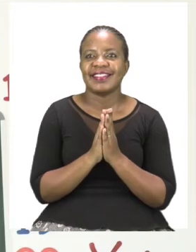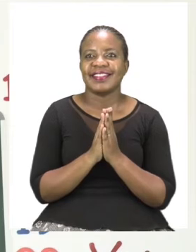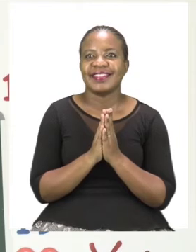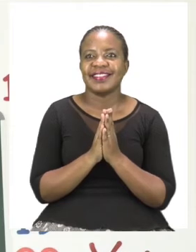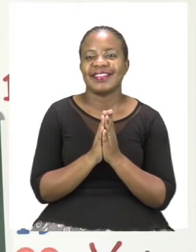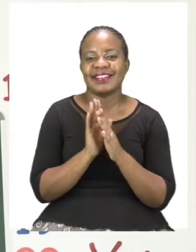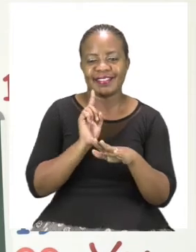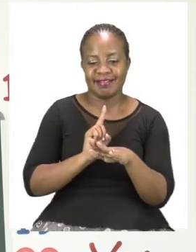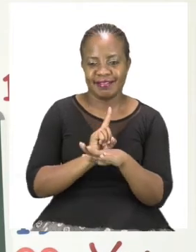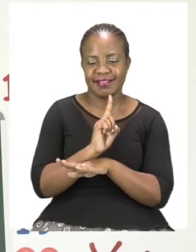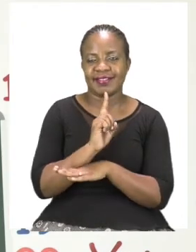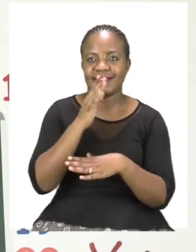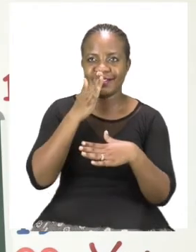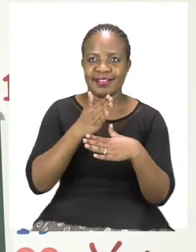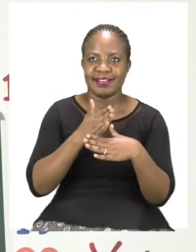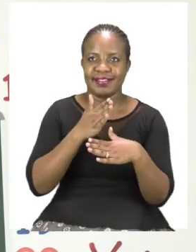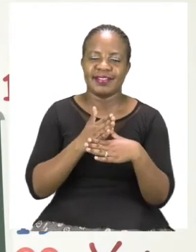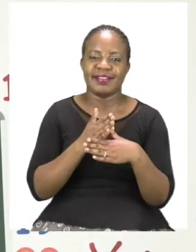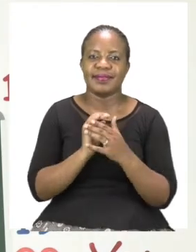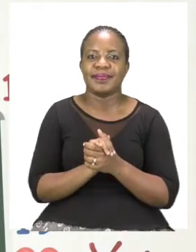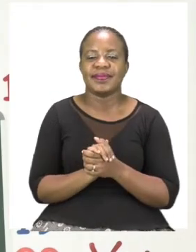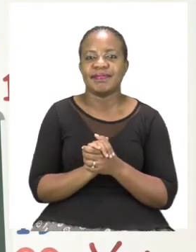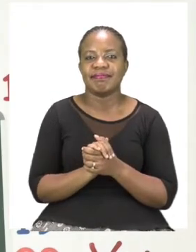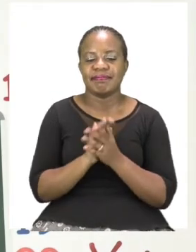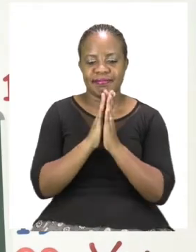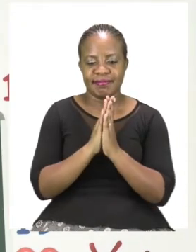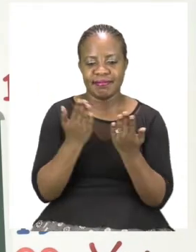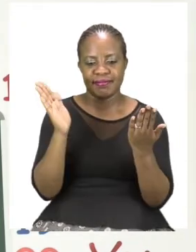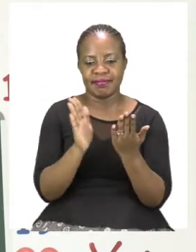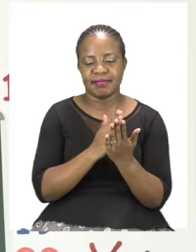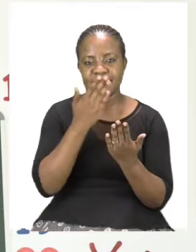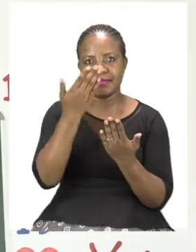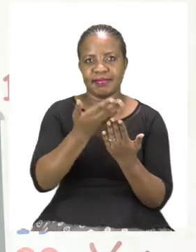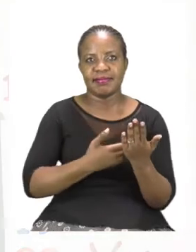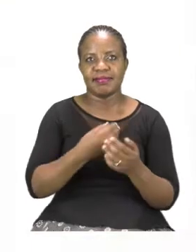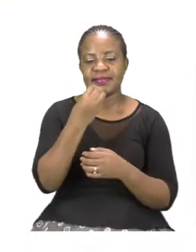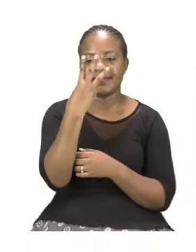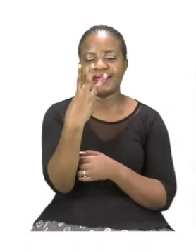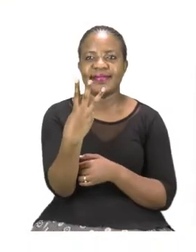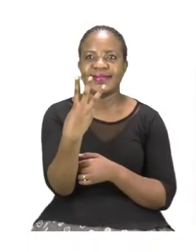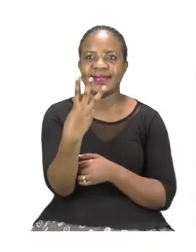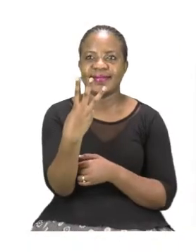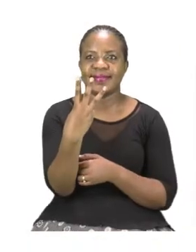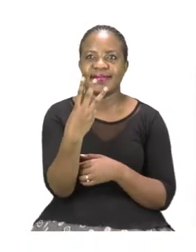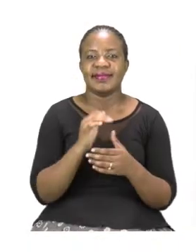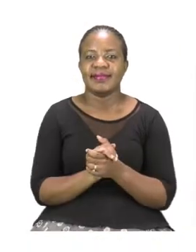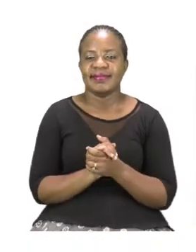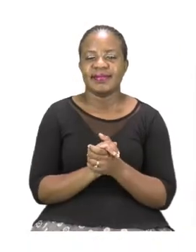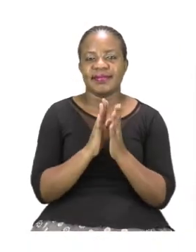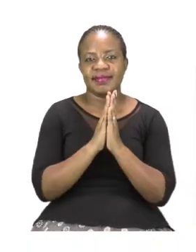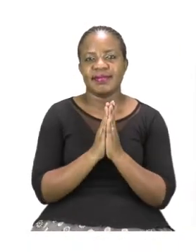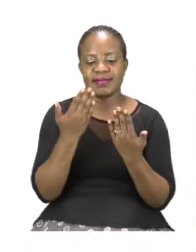Our first exercise, boys and girls, let's turn to page 3. On page